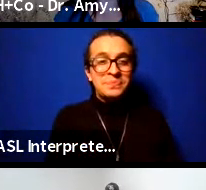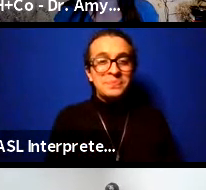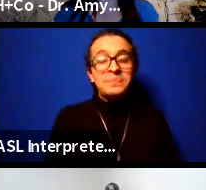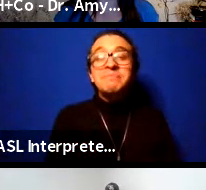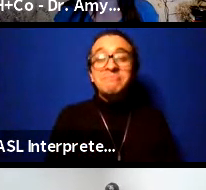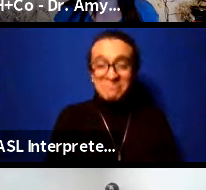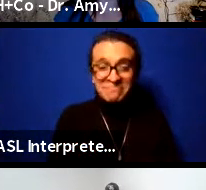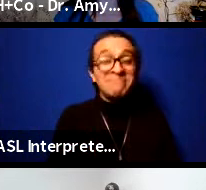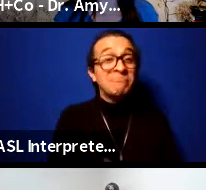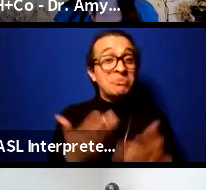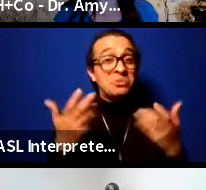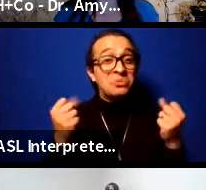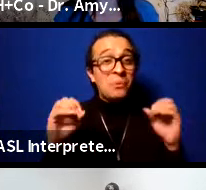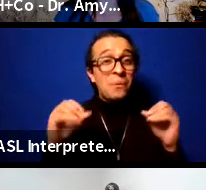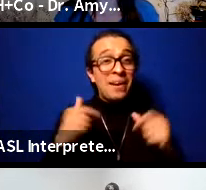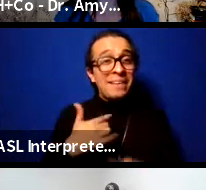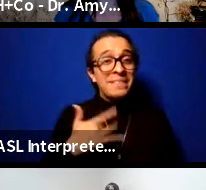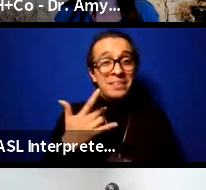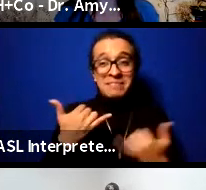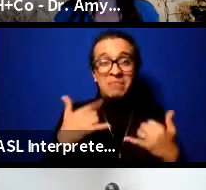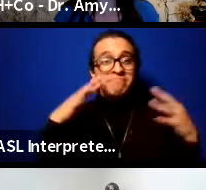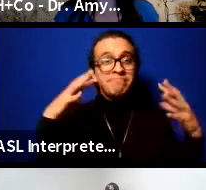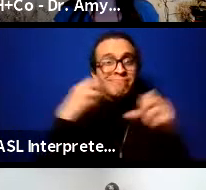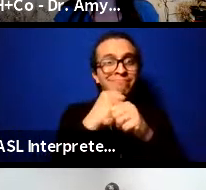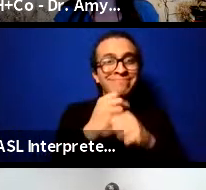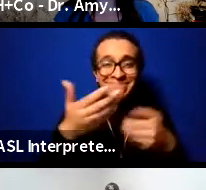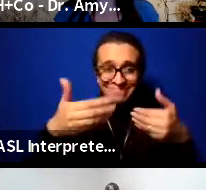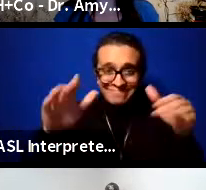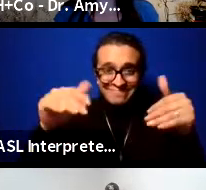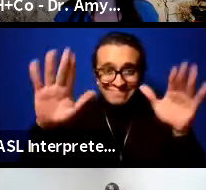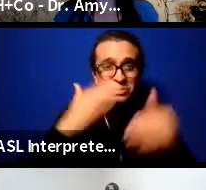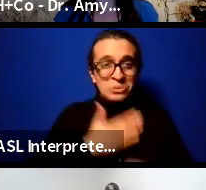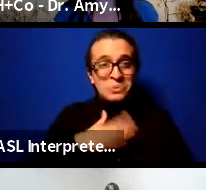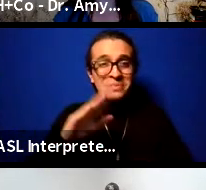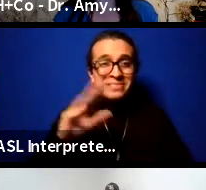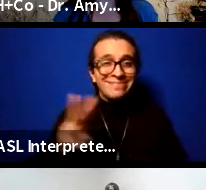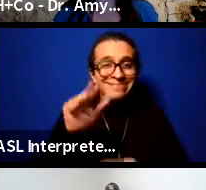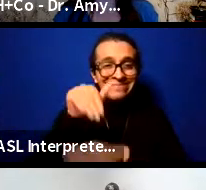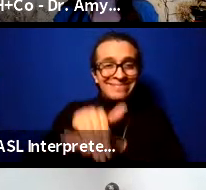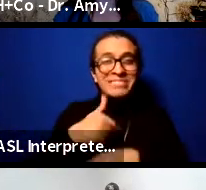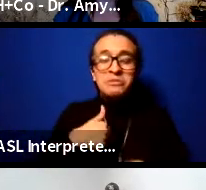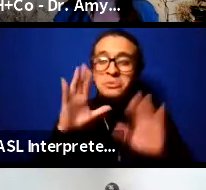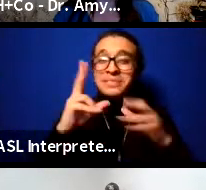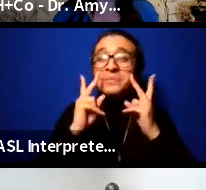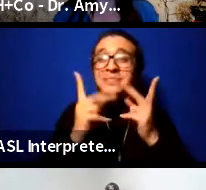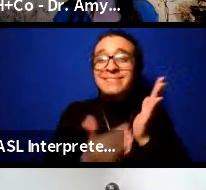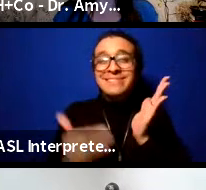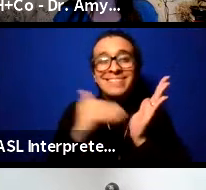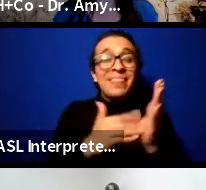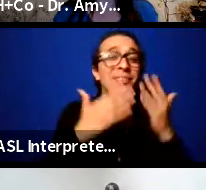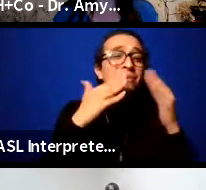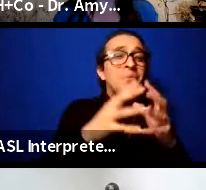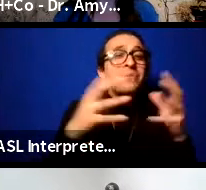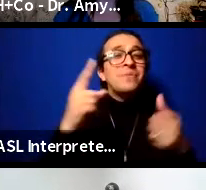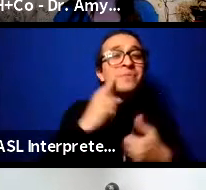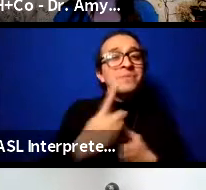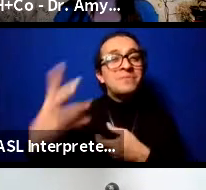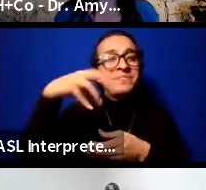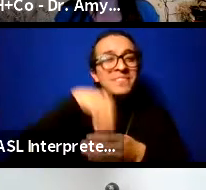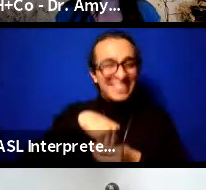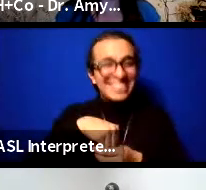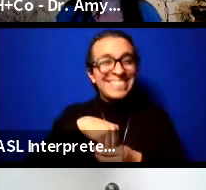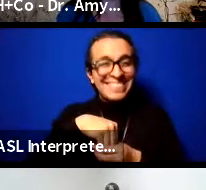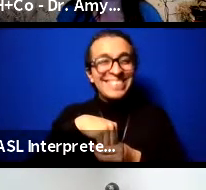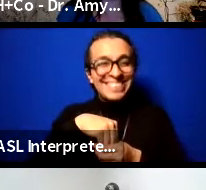Well, with that, I think I can let everybody enjoy the rest of their Wednesday evening. It was great to see you all again, and thank you so much for